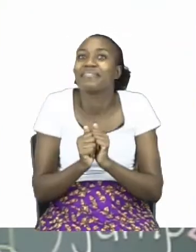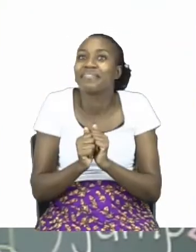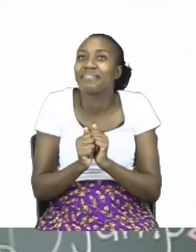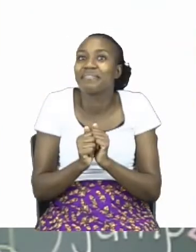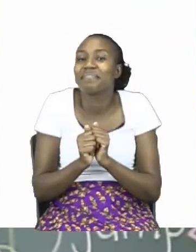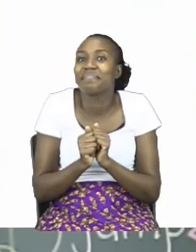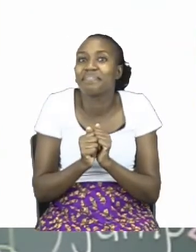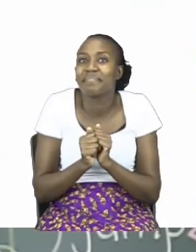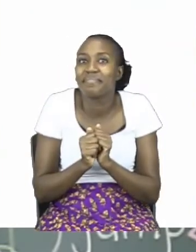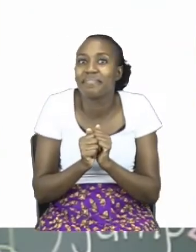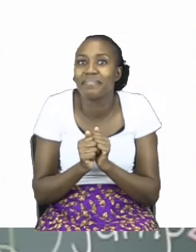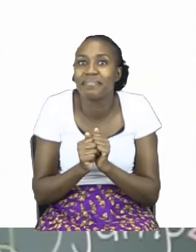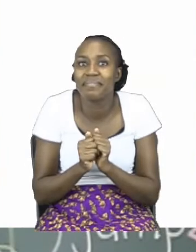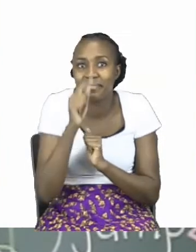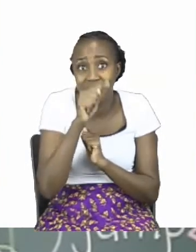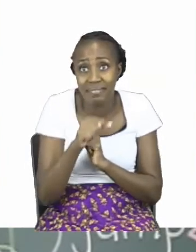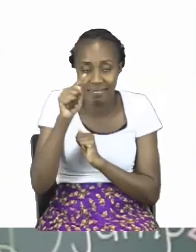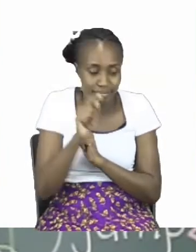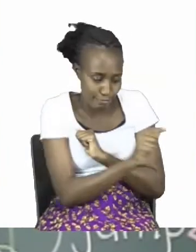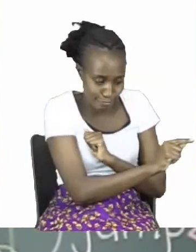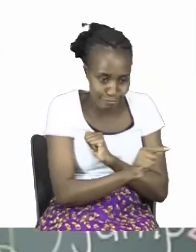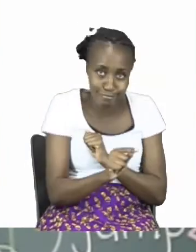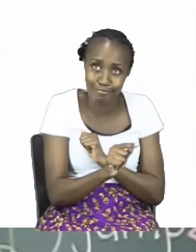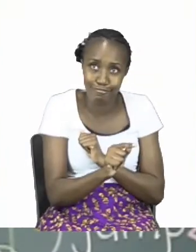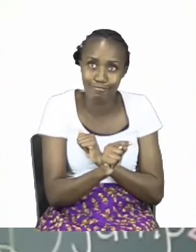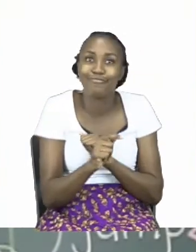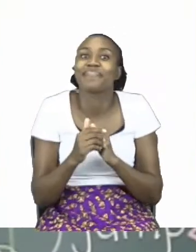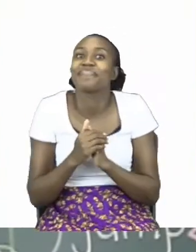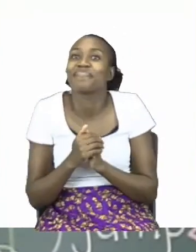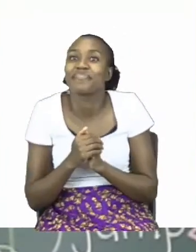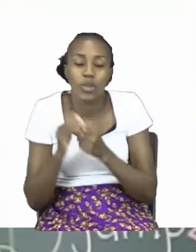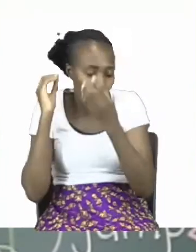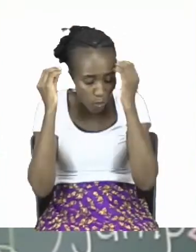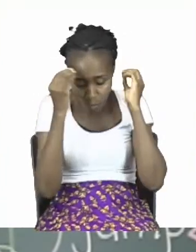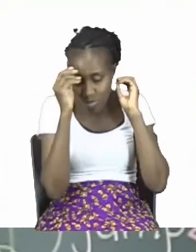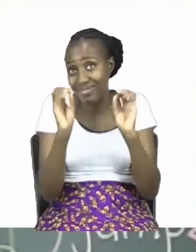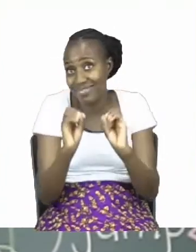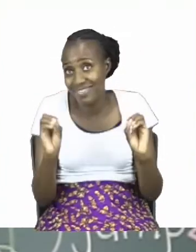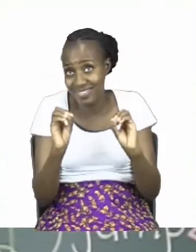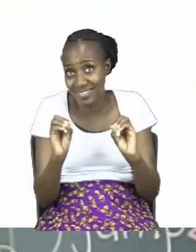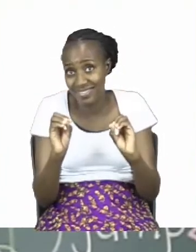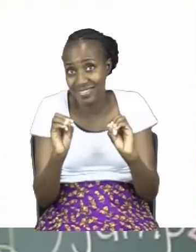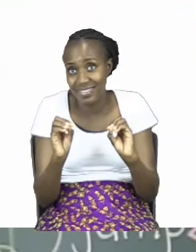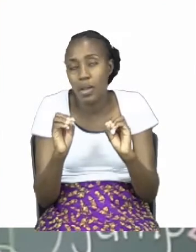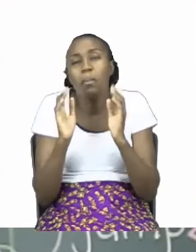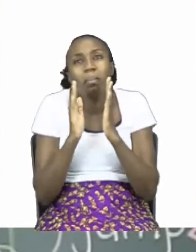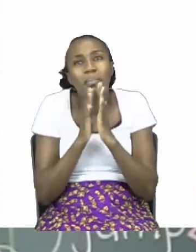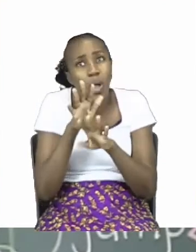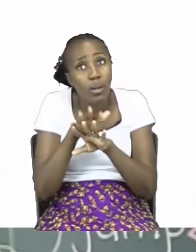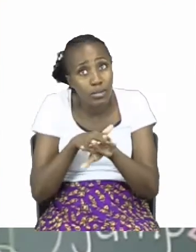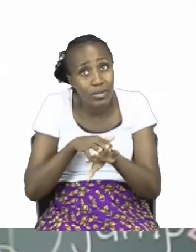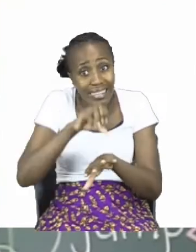circle them nicely and neatly and then cross out so that we don't look for it again. So take your time, boys and girls.